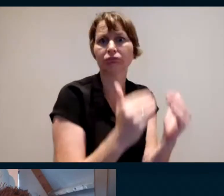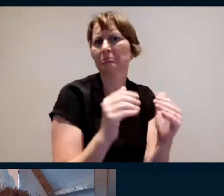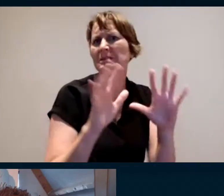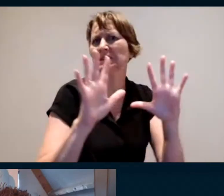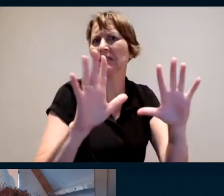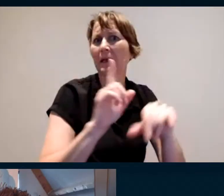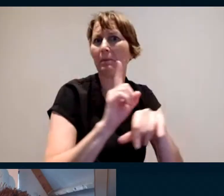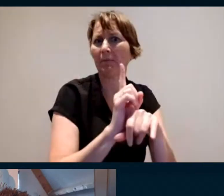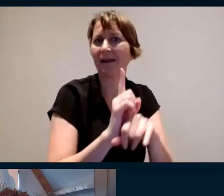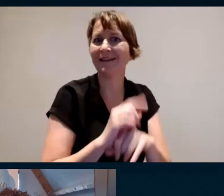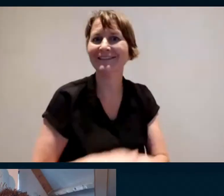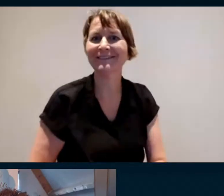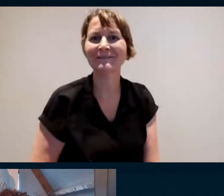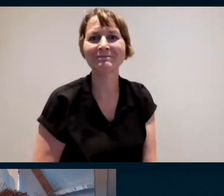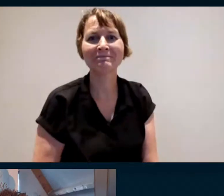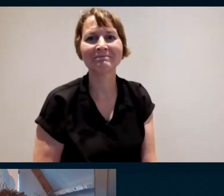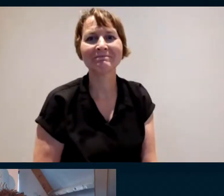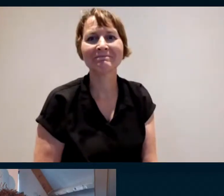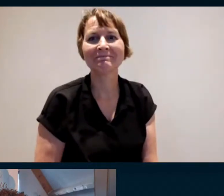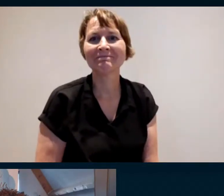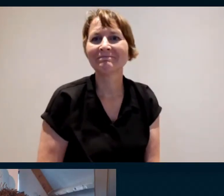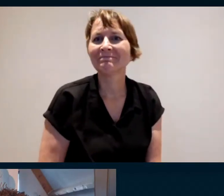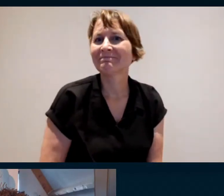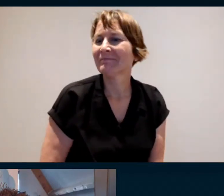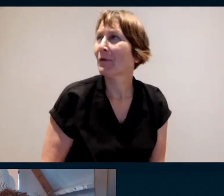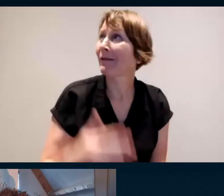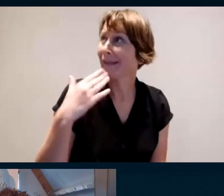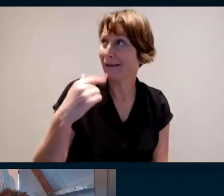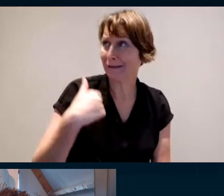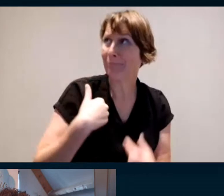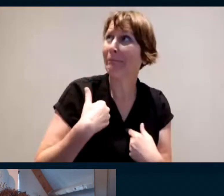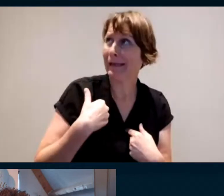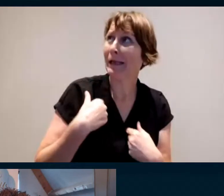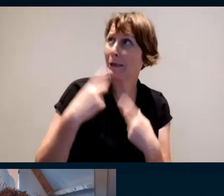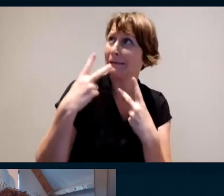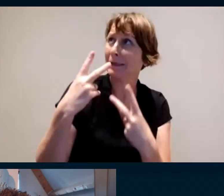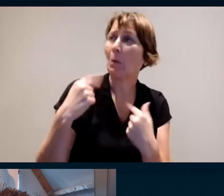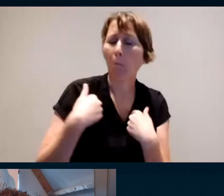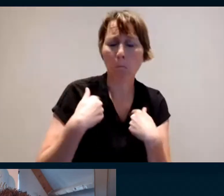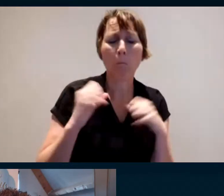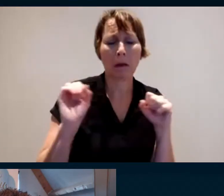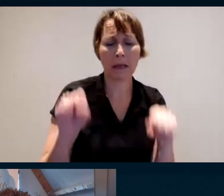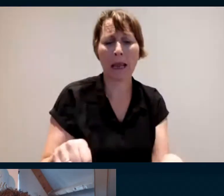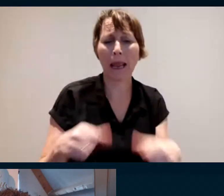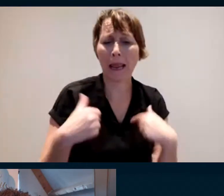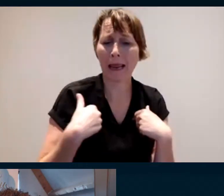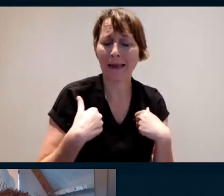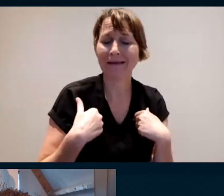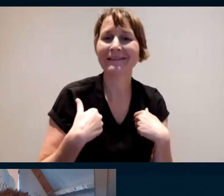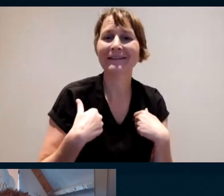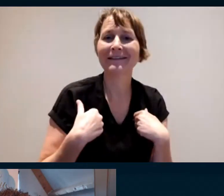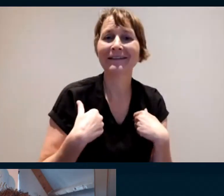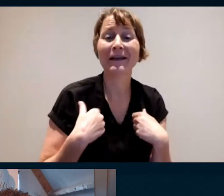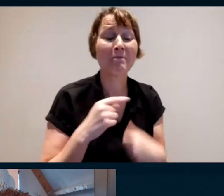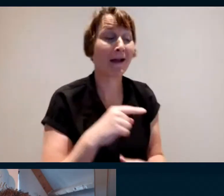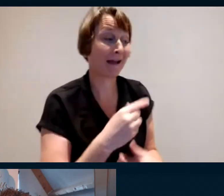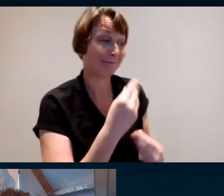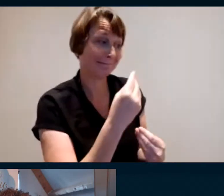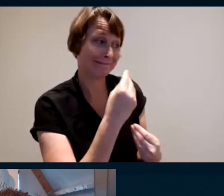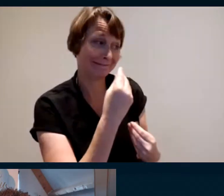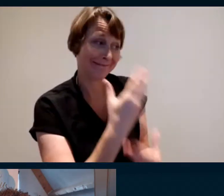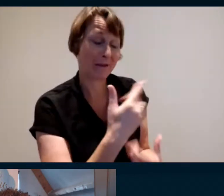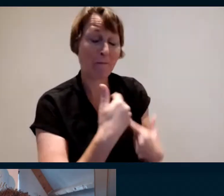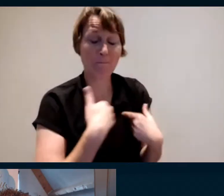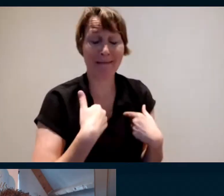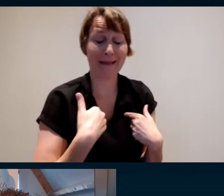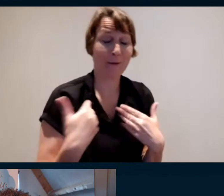So that's usually a good sign. Good. Yeah. Like I said, I'm a total newbie at microservices, and it makes